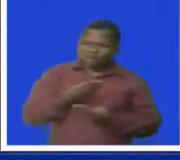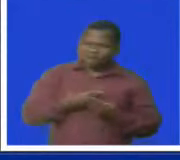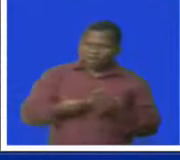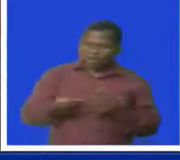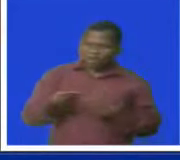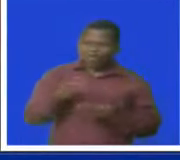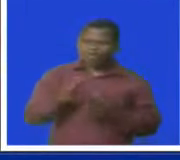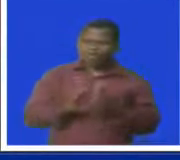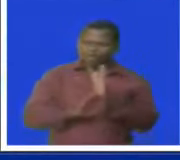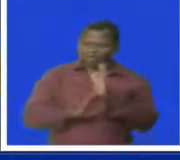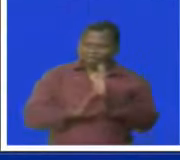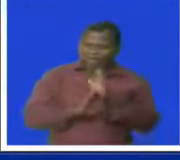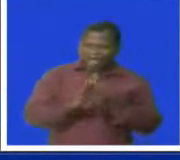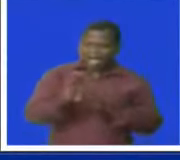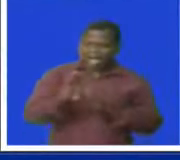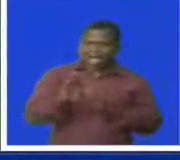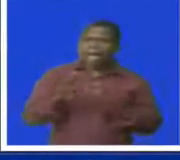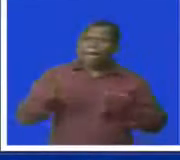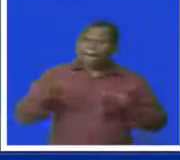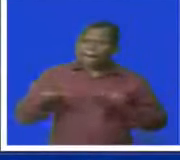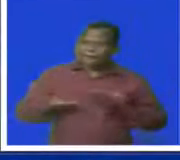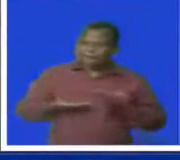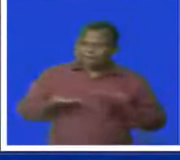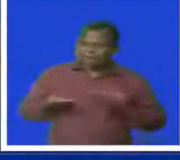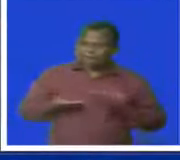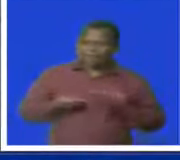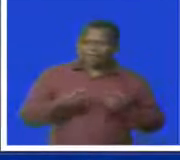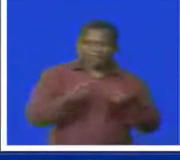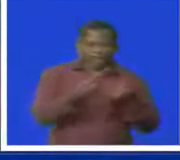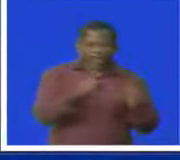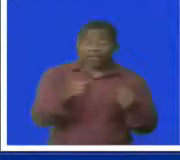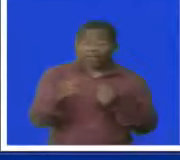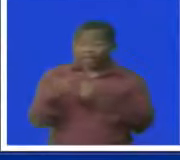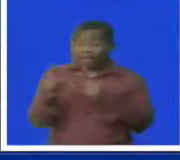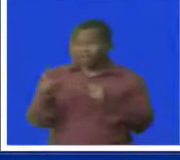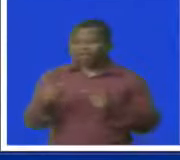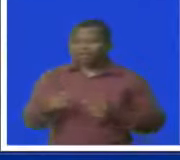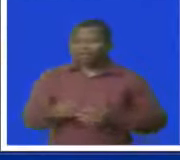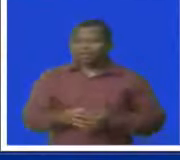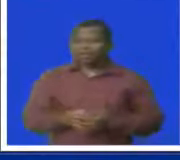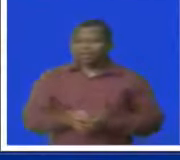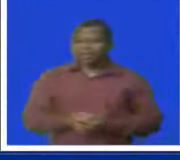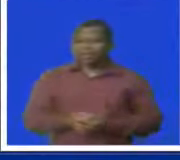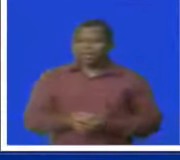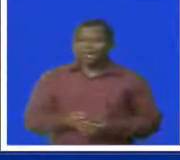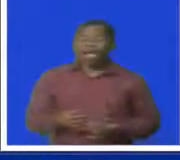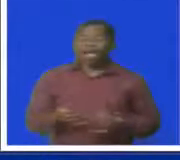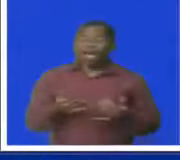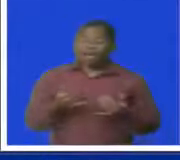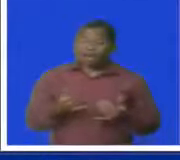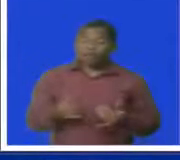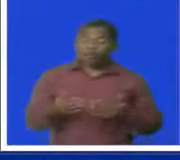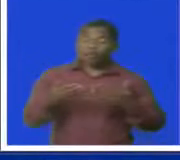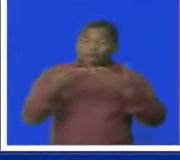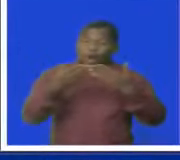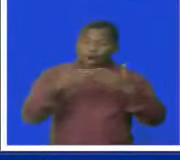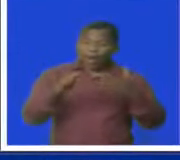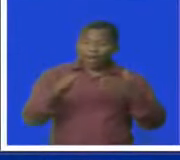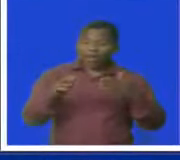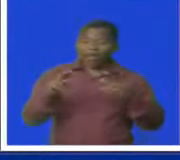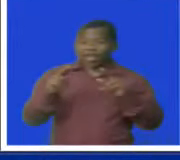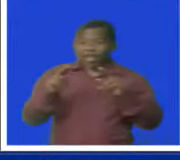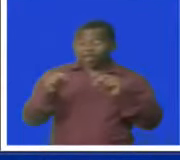here is private sector driven. You'll see nje lokuthi vula lo Westpac namuhla in 2 weeks time